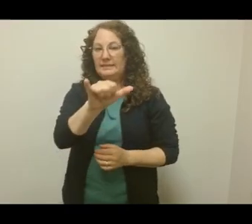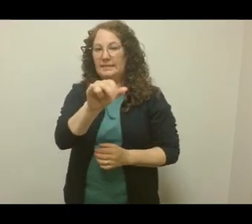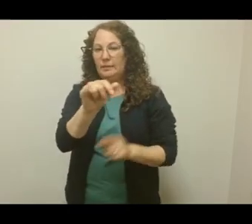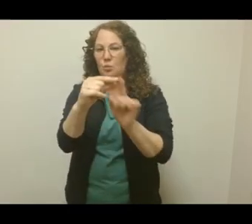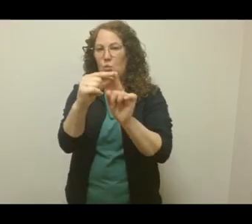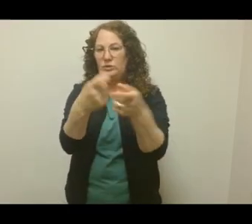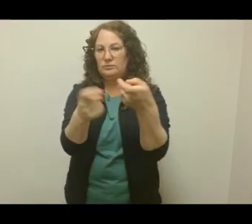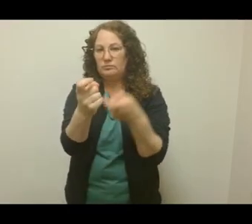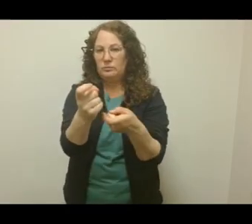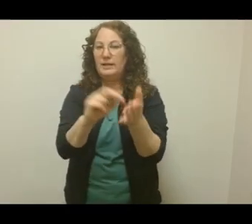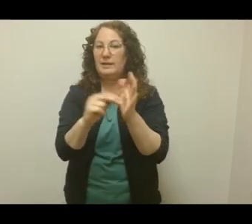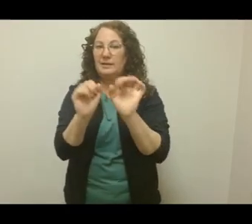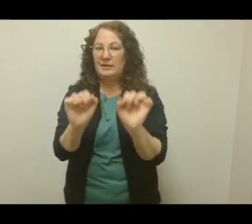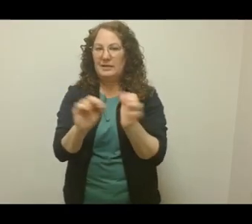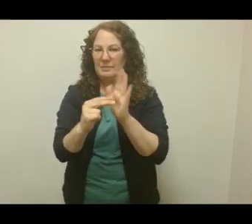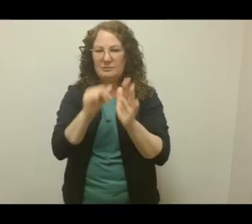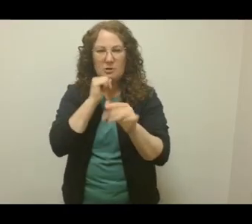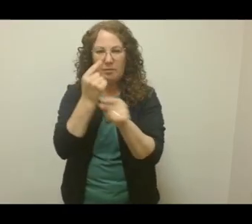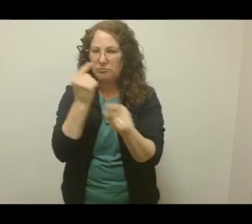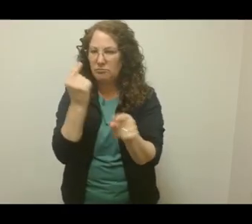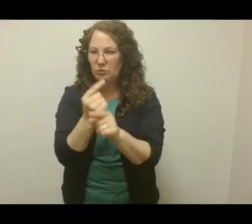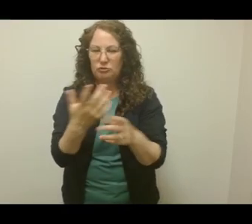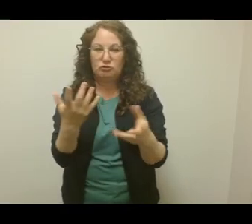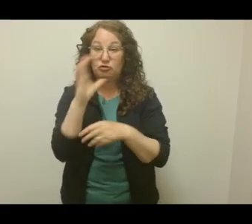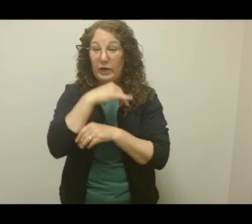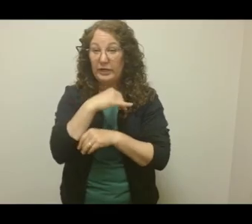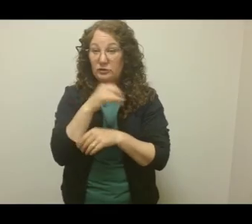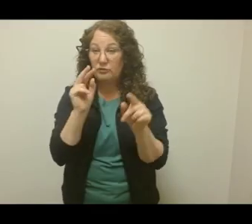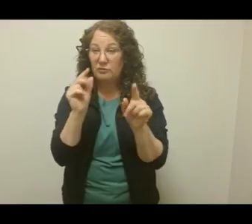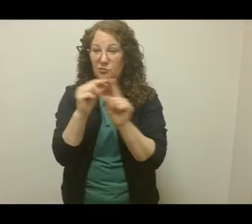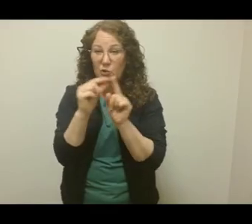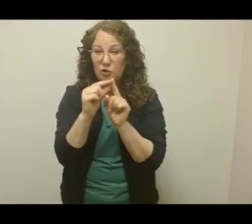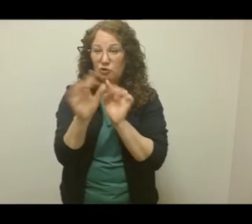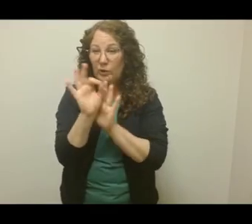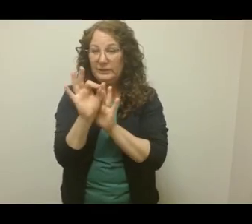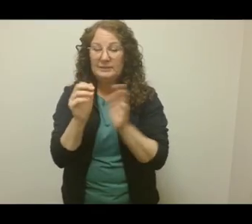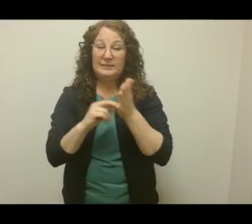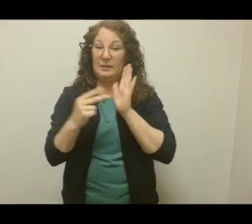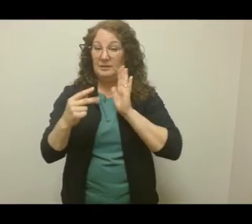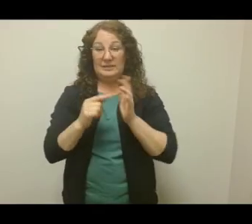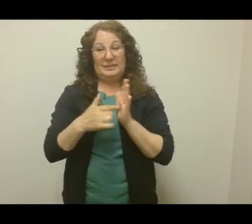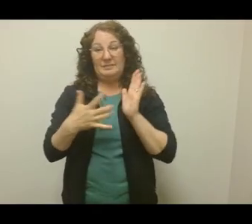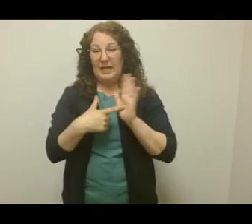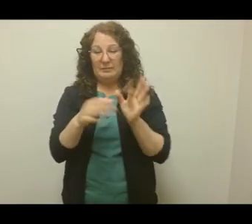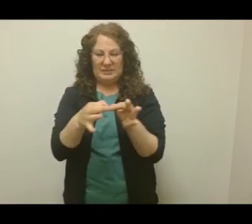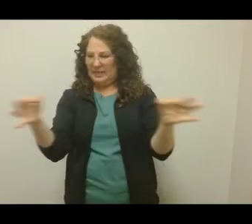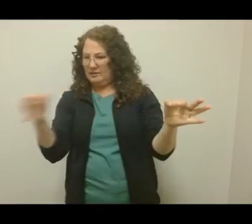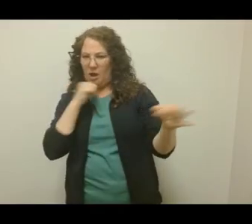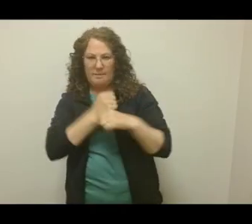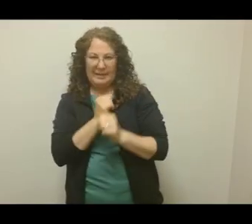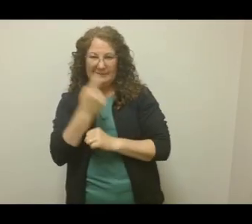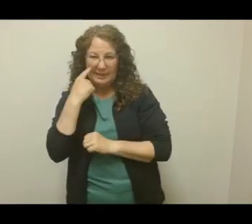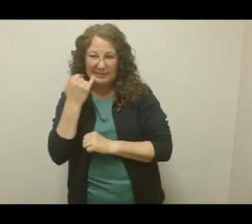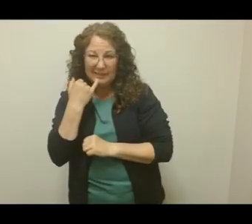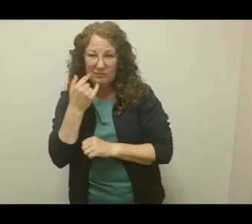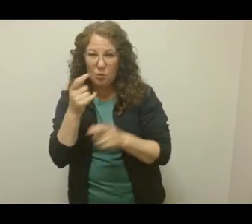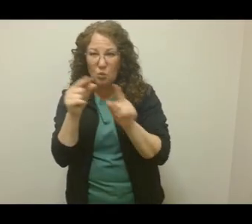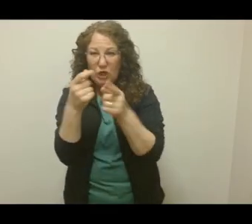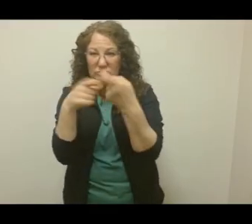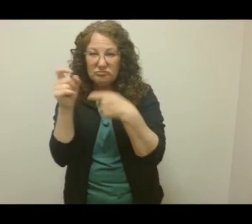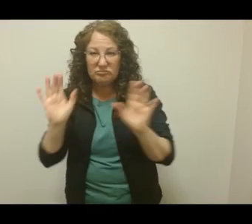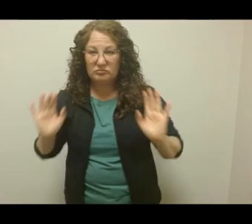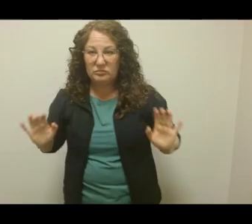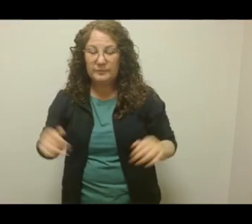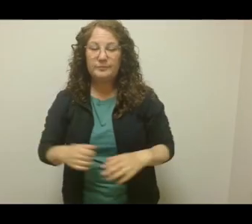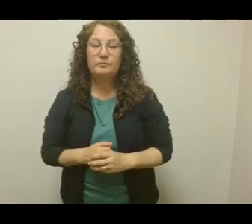in inaccurate, strange vocabulary choices. Sometimes the text doesn't even make sense after synonym swapping. It